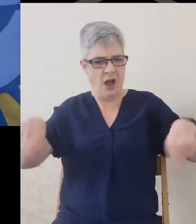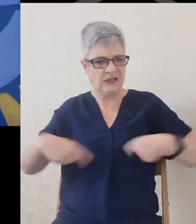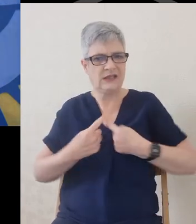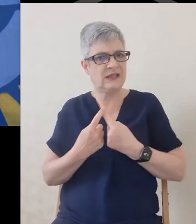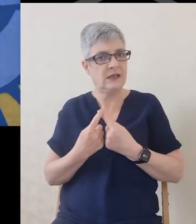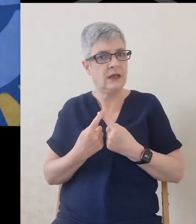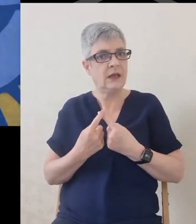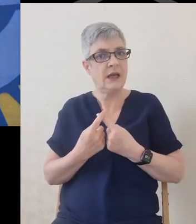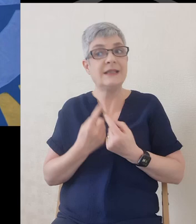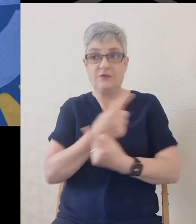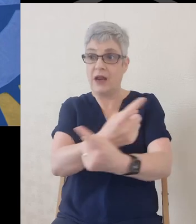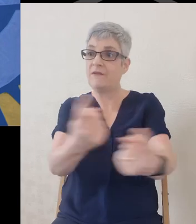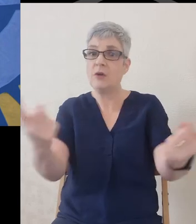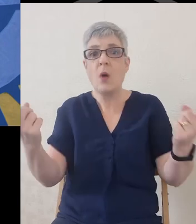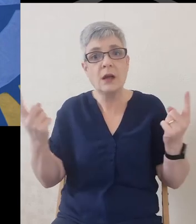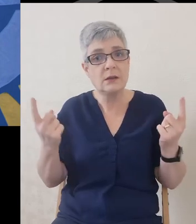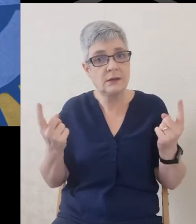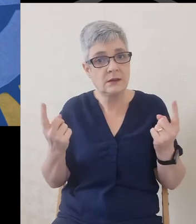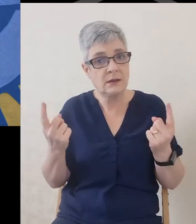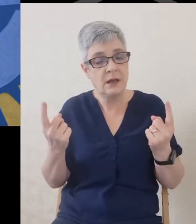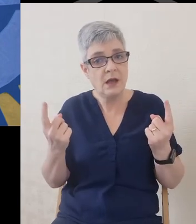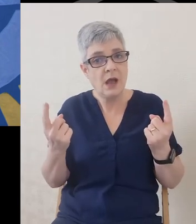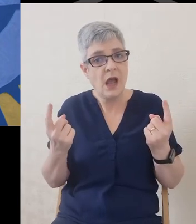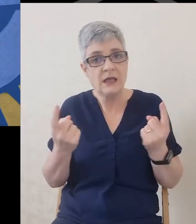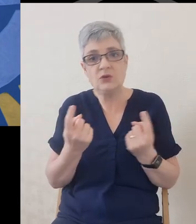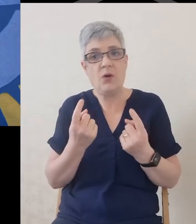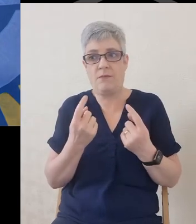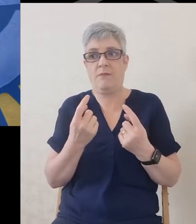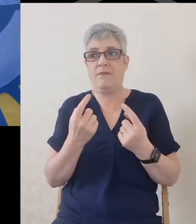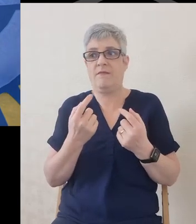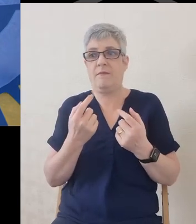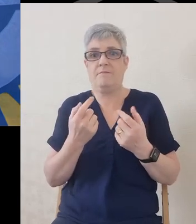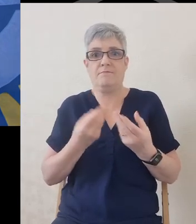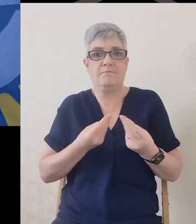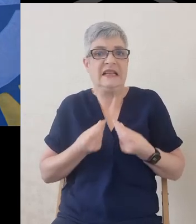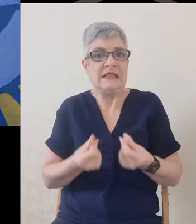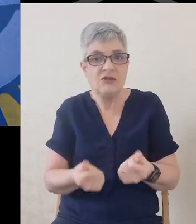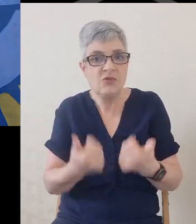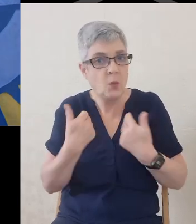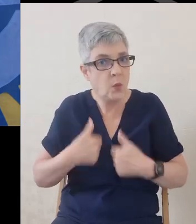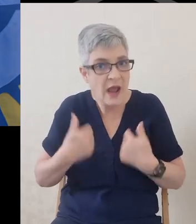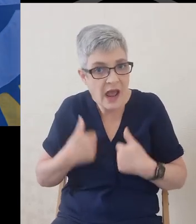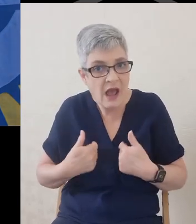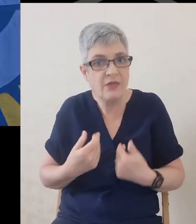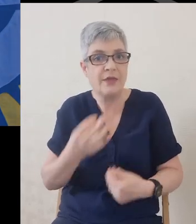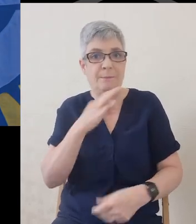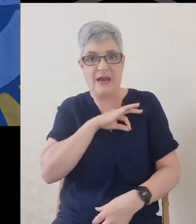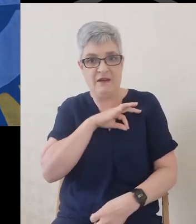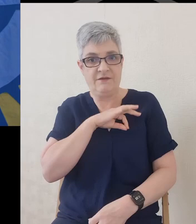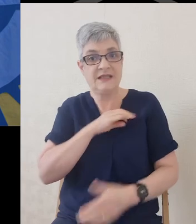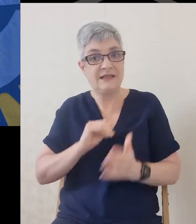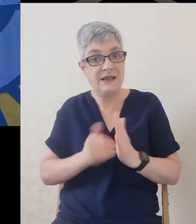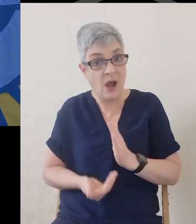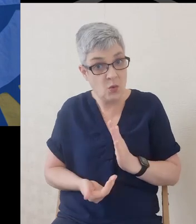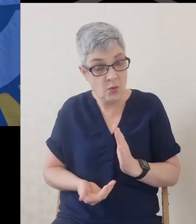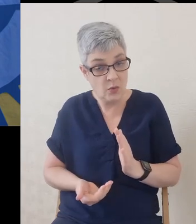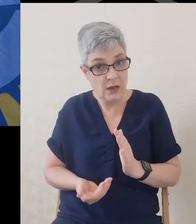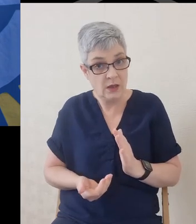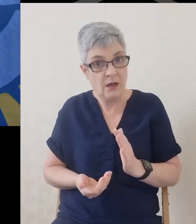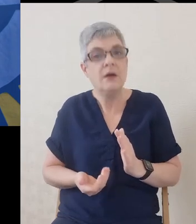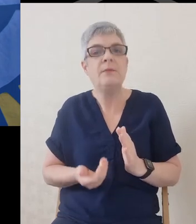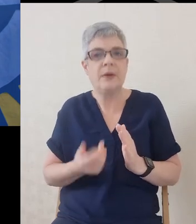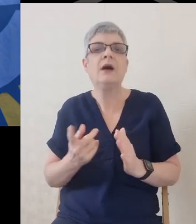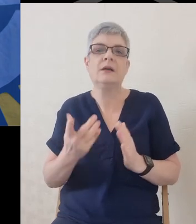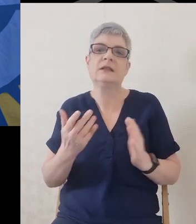but for everyone. And it's not just about material wealth and benefit here and now, but